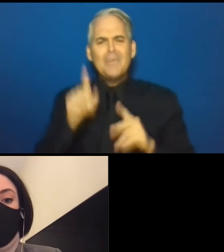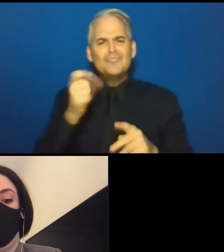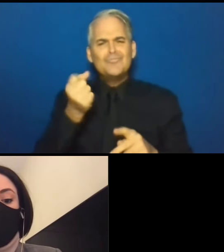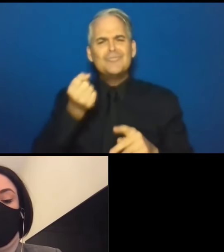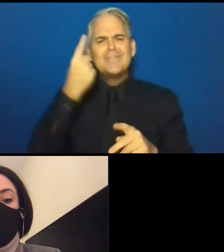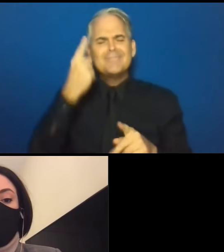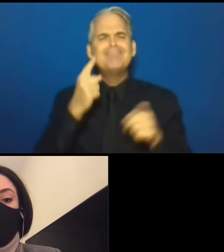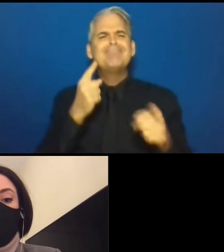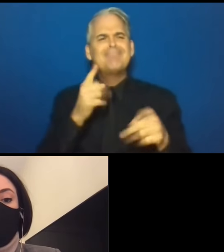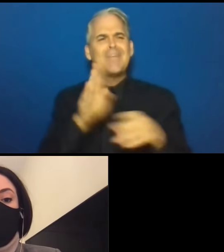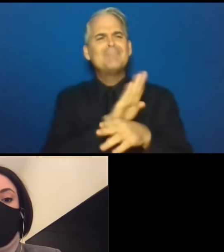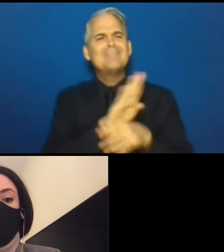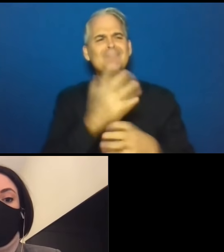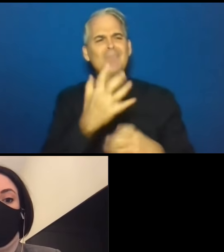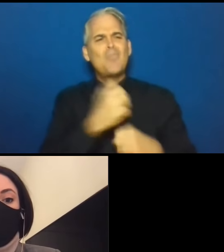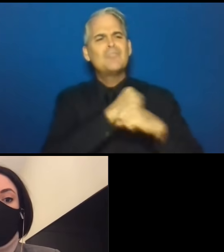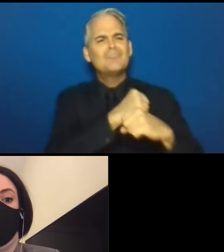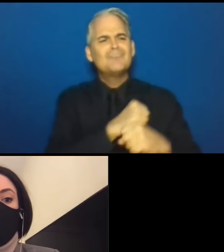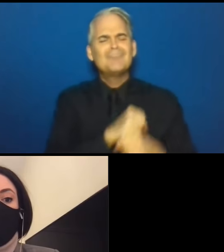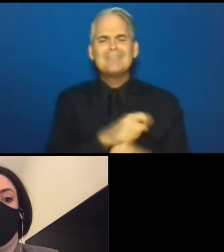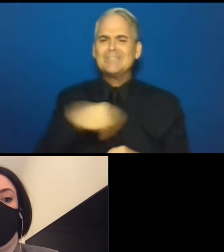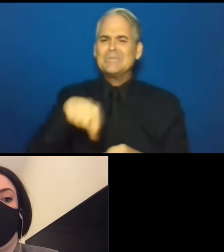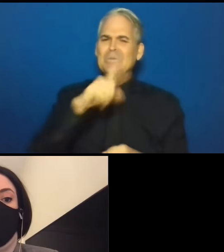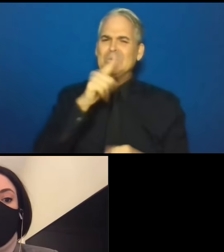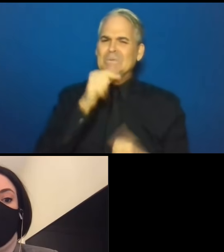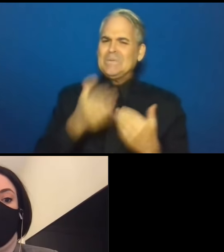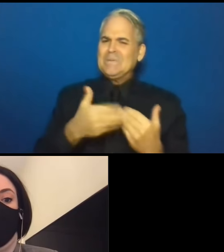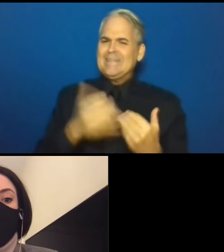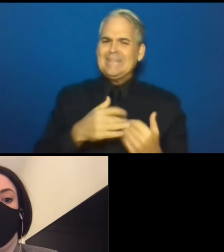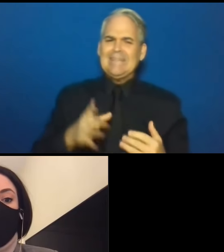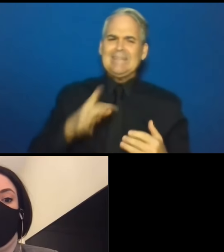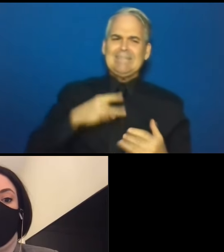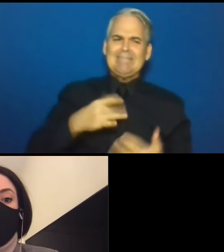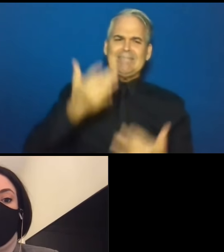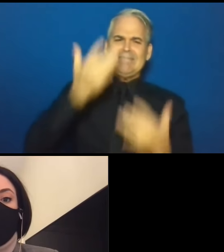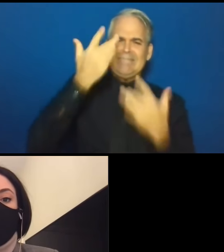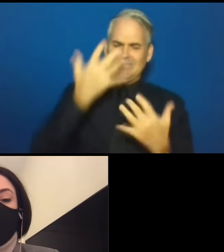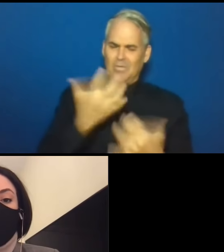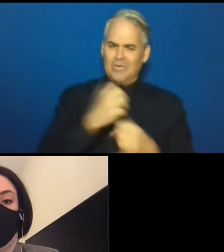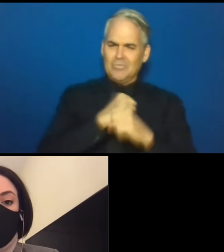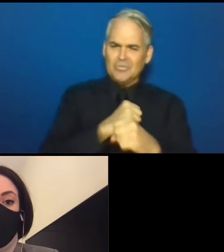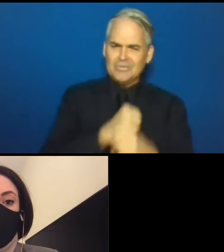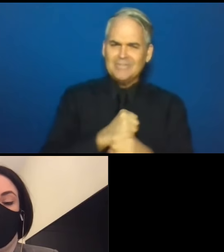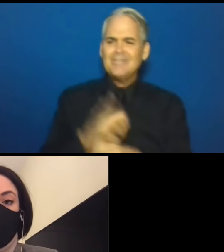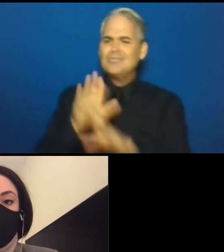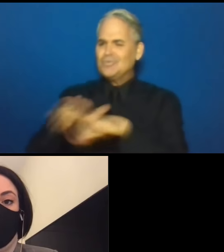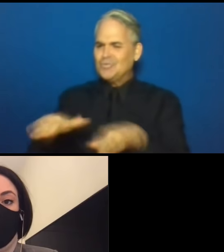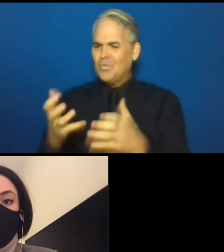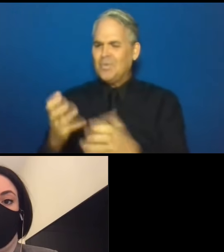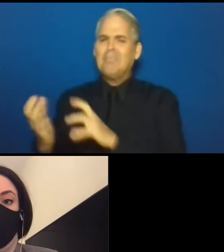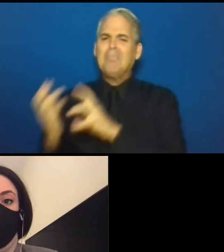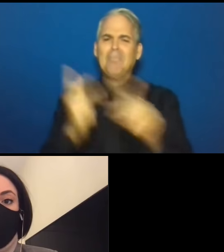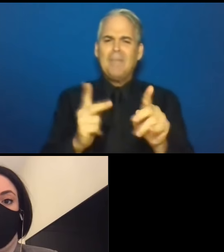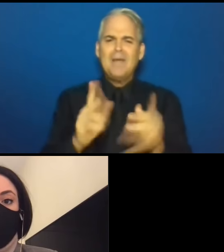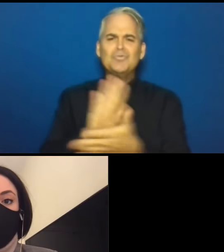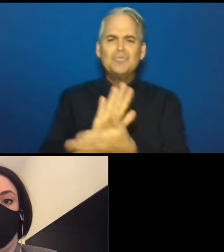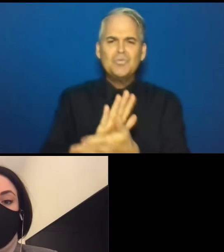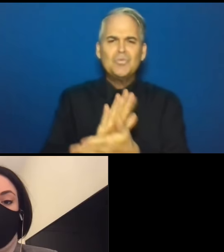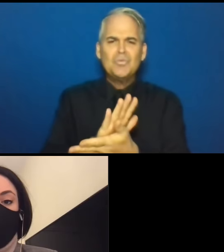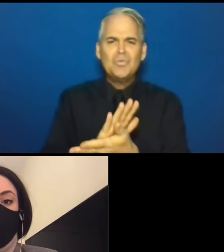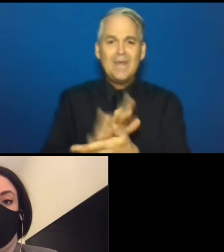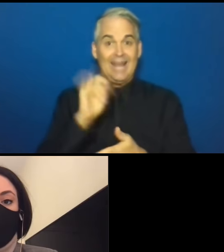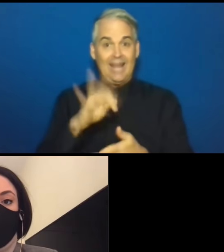We want to protect our vulnerable, and we want to get kids back in classrooms. And if we work together, we can make all of that happening